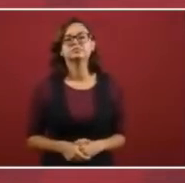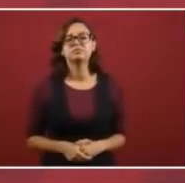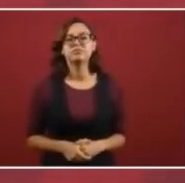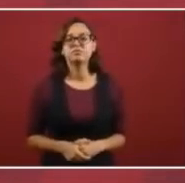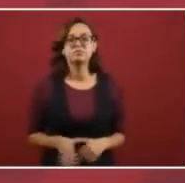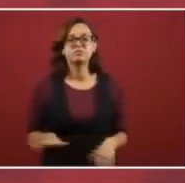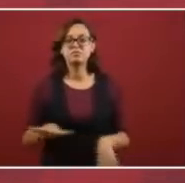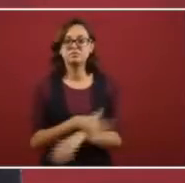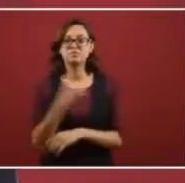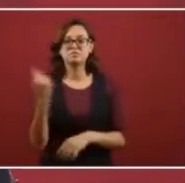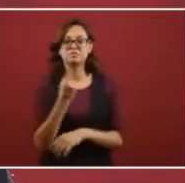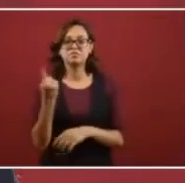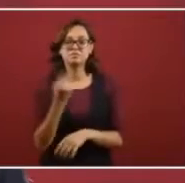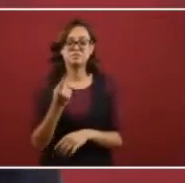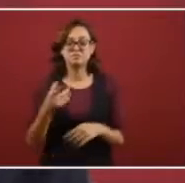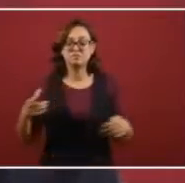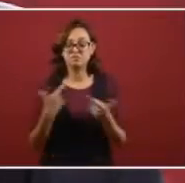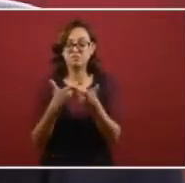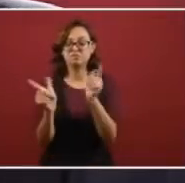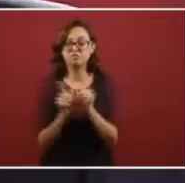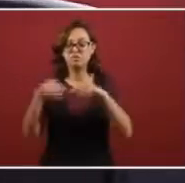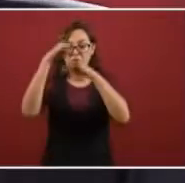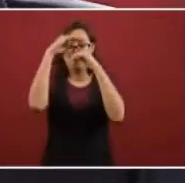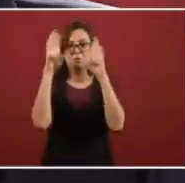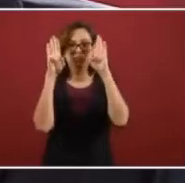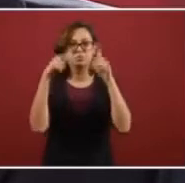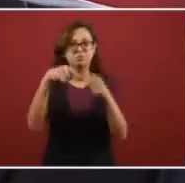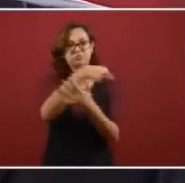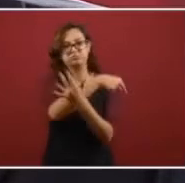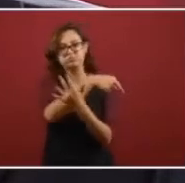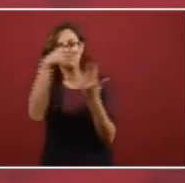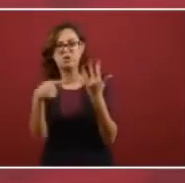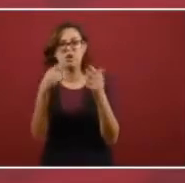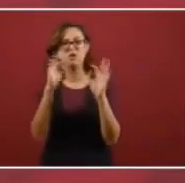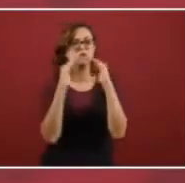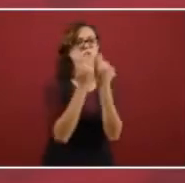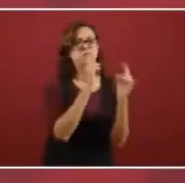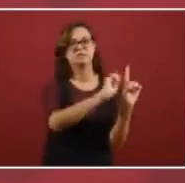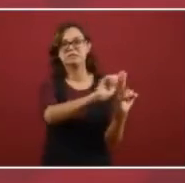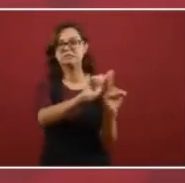various manifestations and expressions.